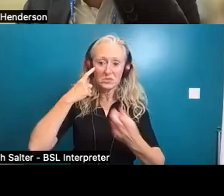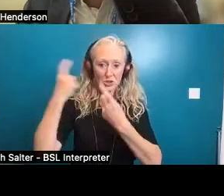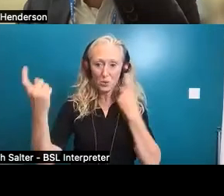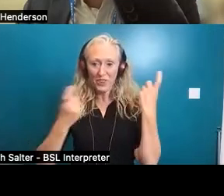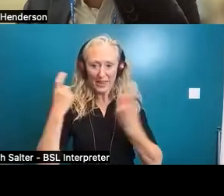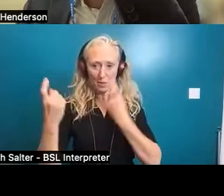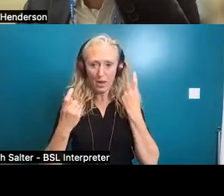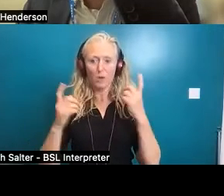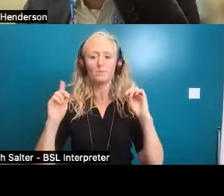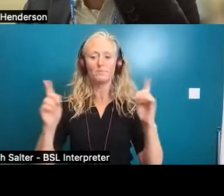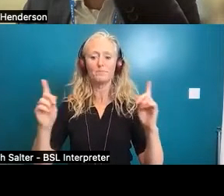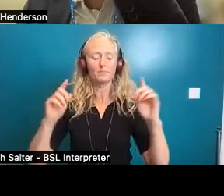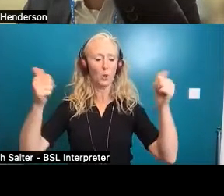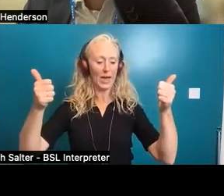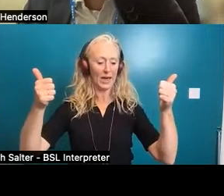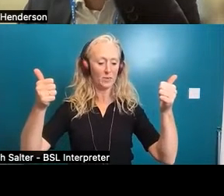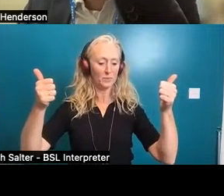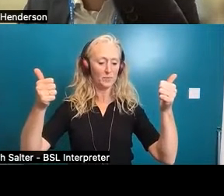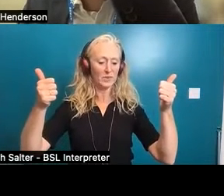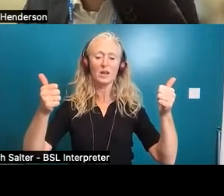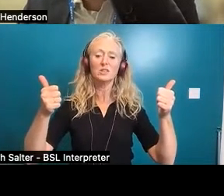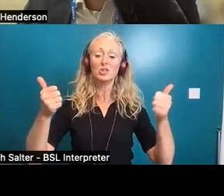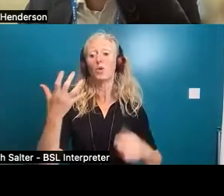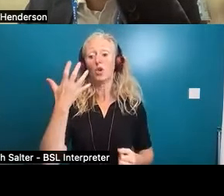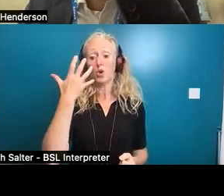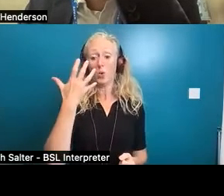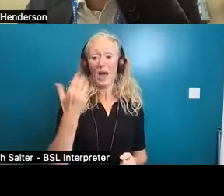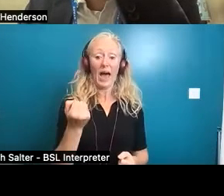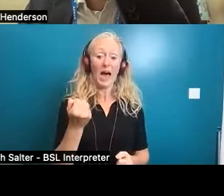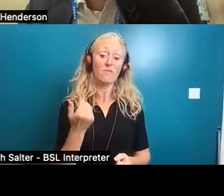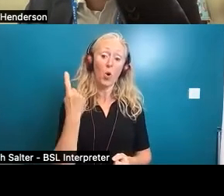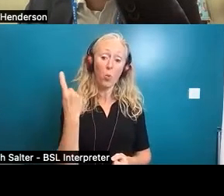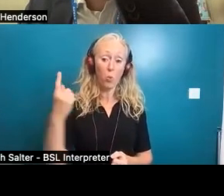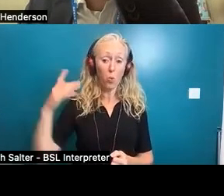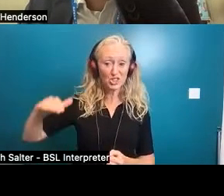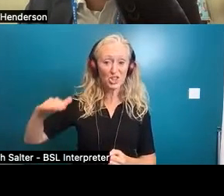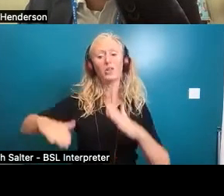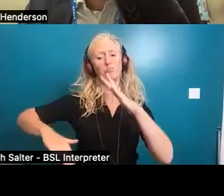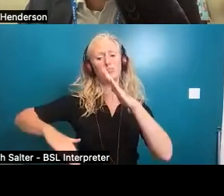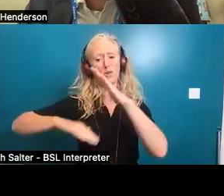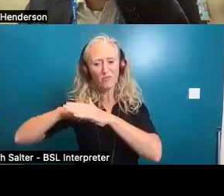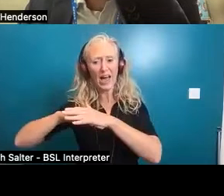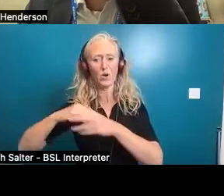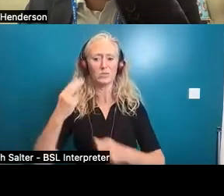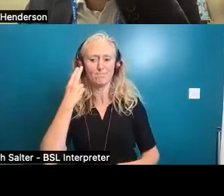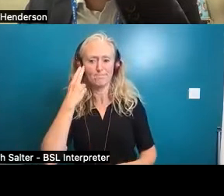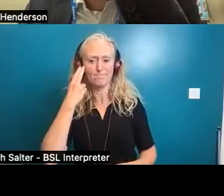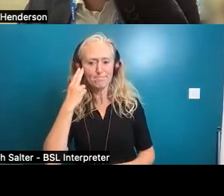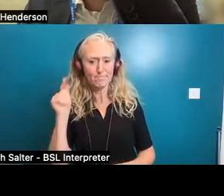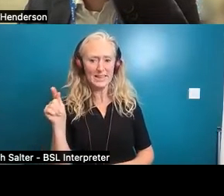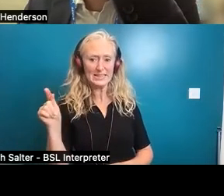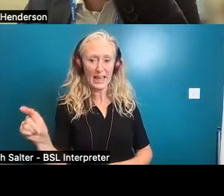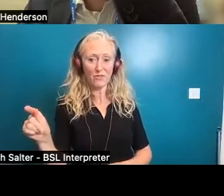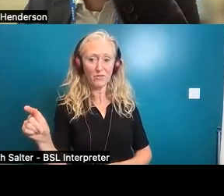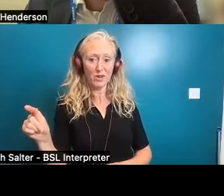So let's say you have a child who has, again, profound sensorineural hearing loss and has